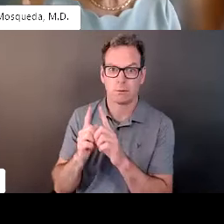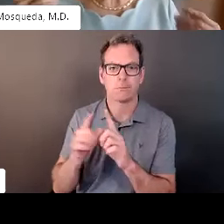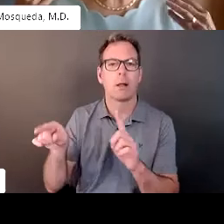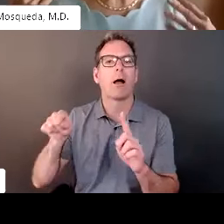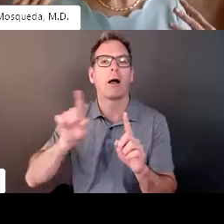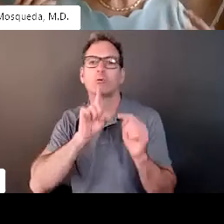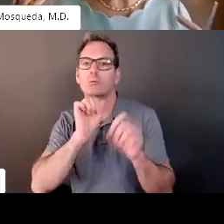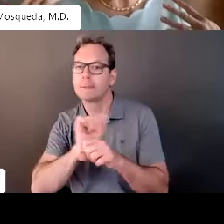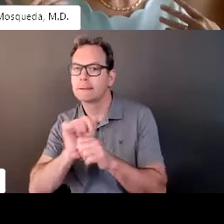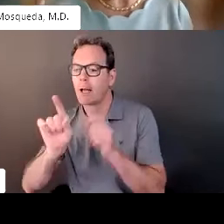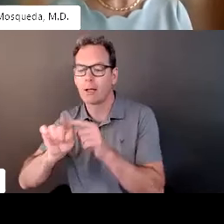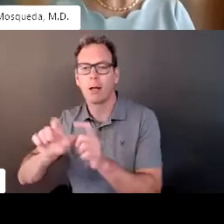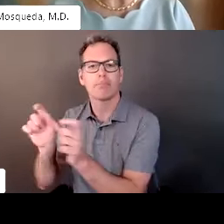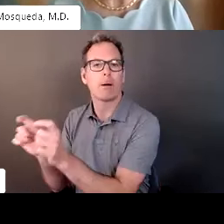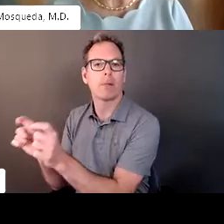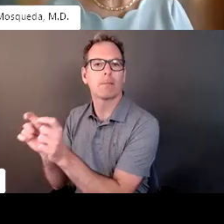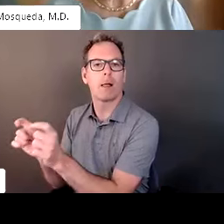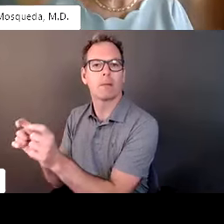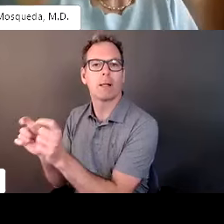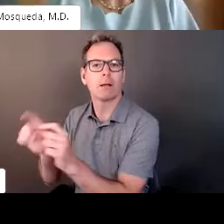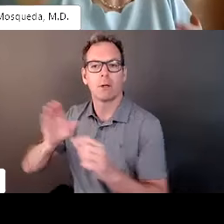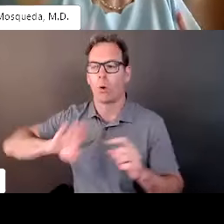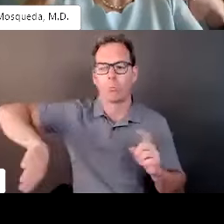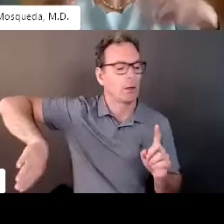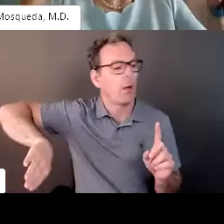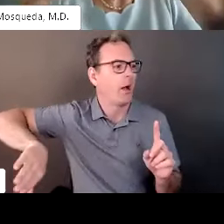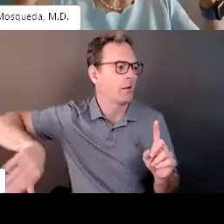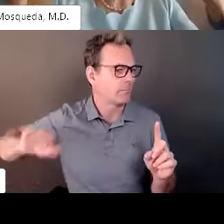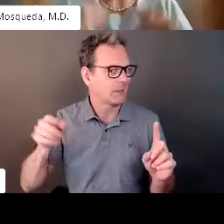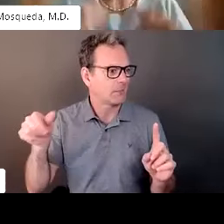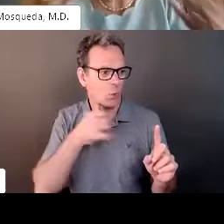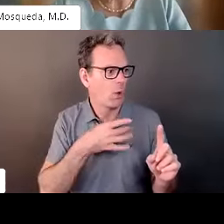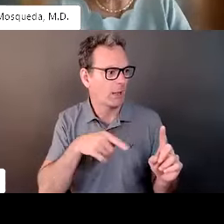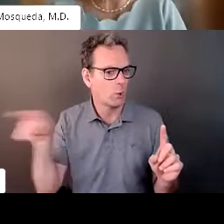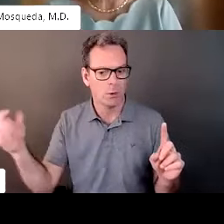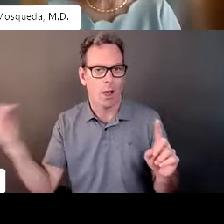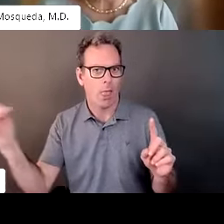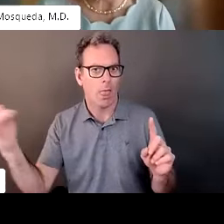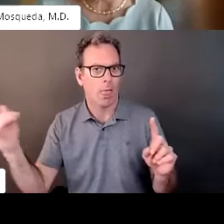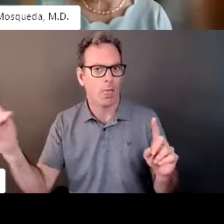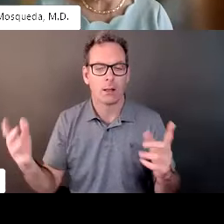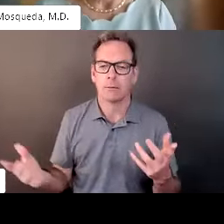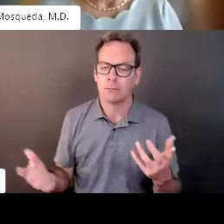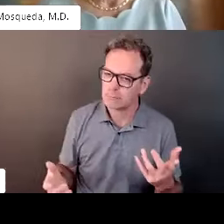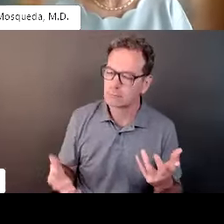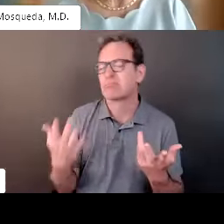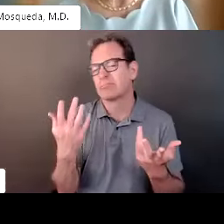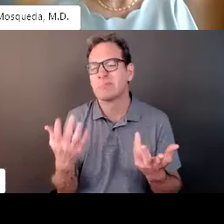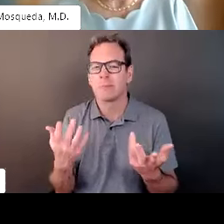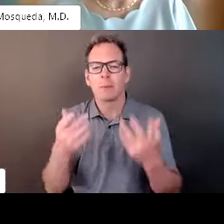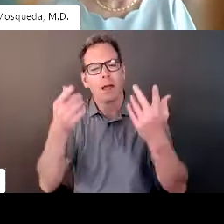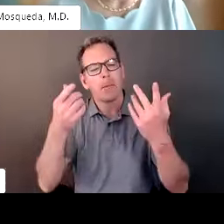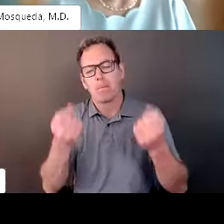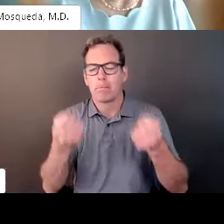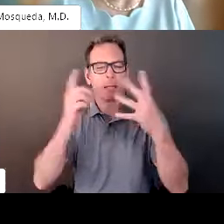And I think there are a lot of barriers to intervening as well. Like, we're just not, that's why I'm so grateful to Rayanne